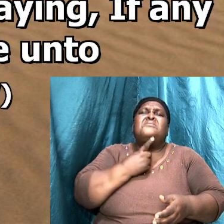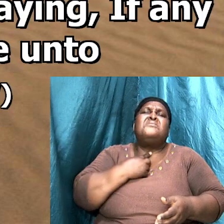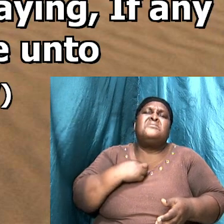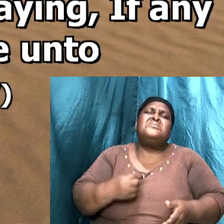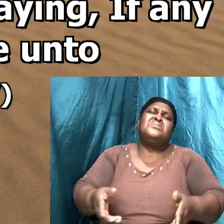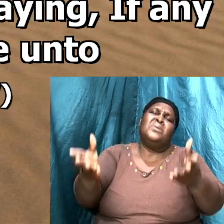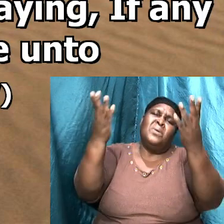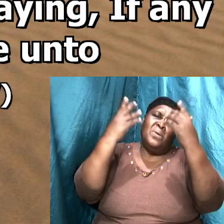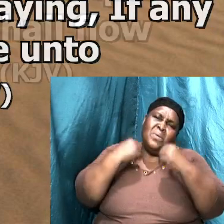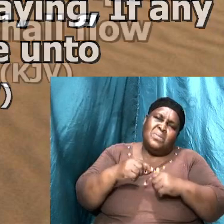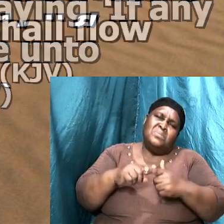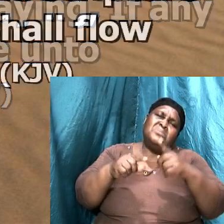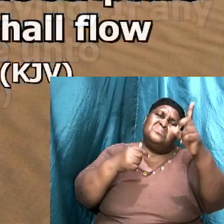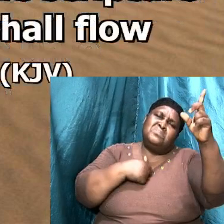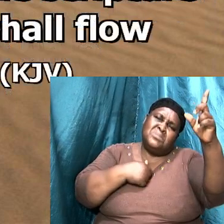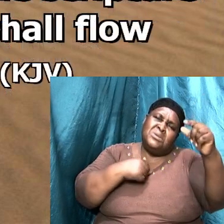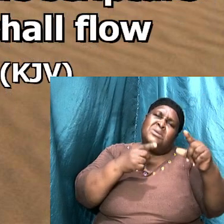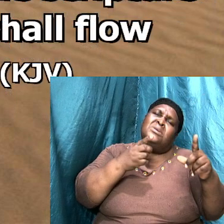me and drink